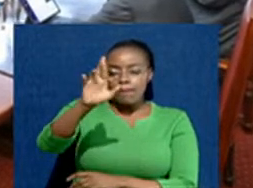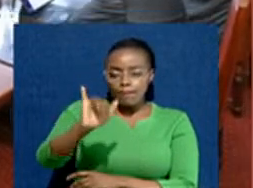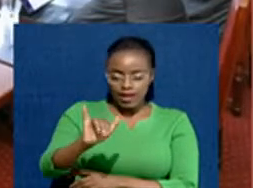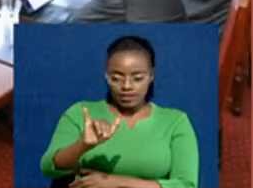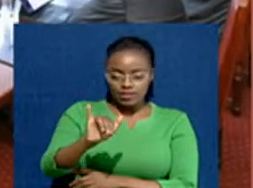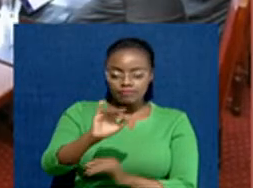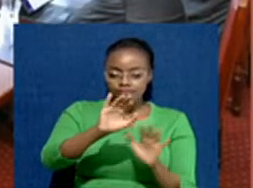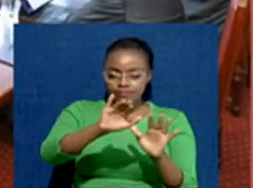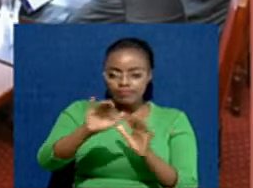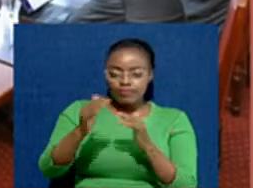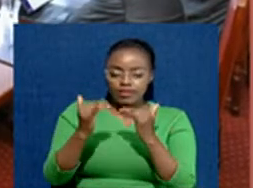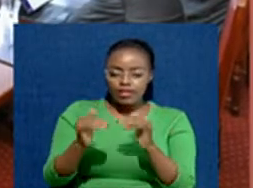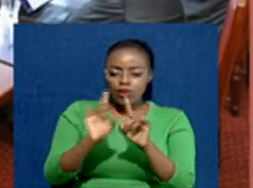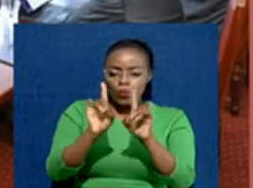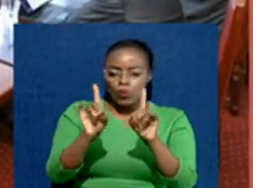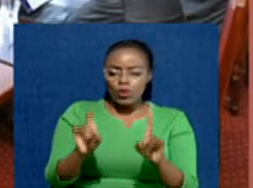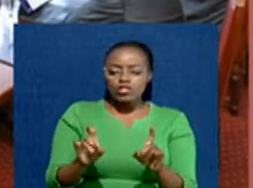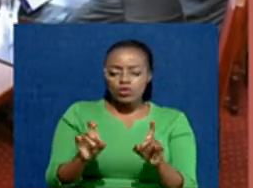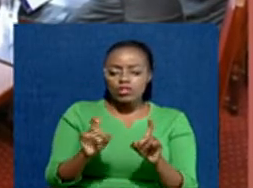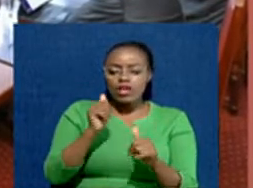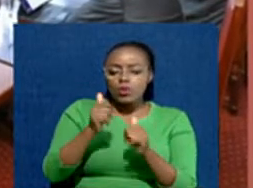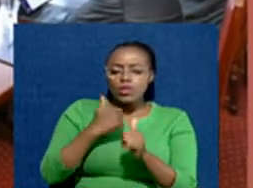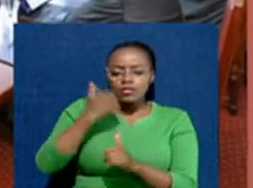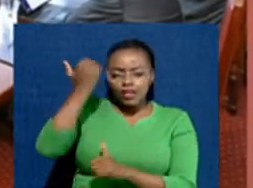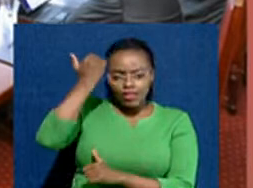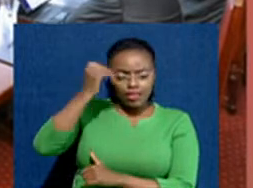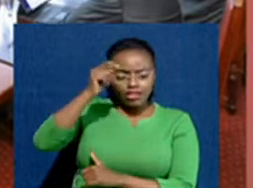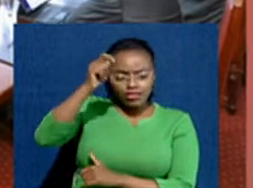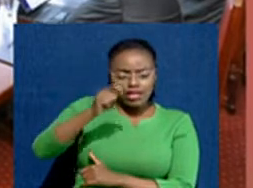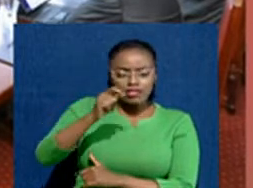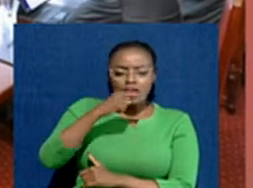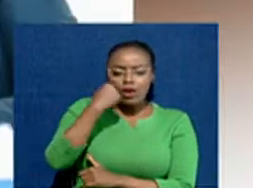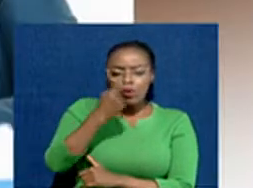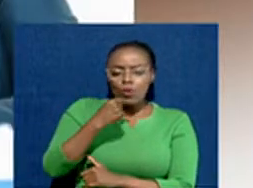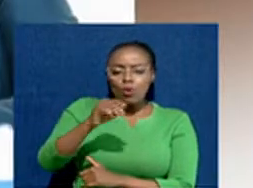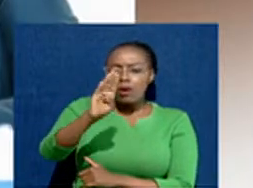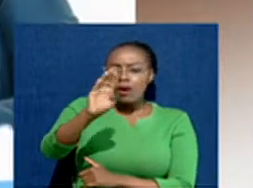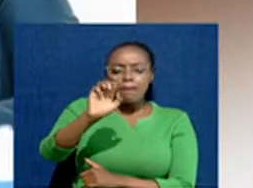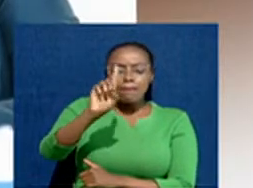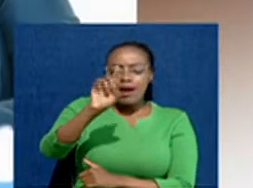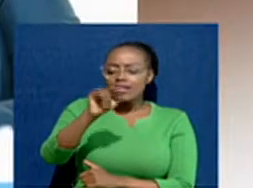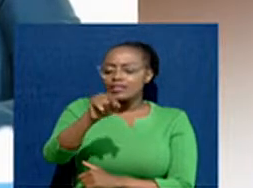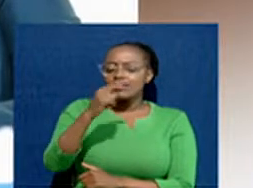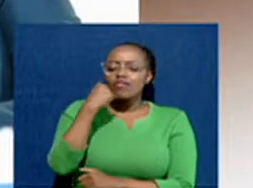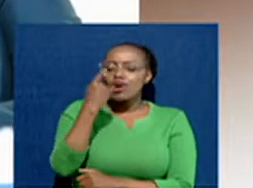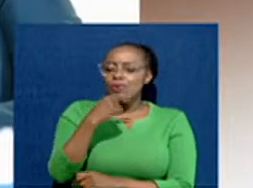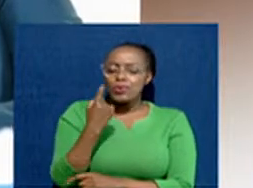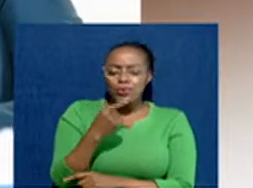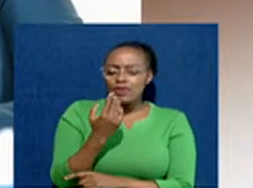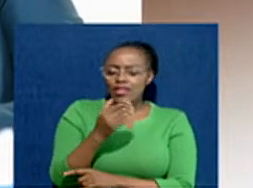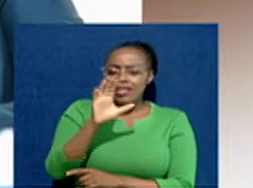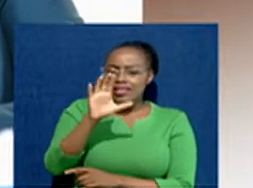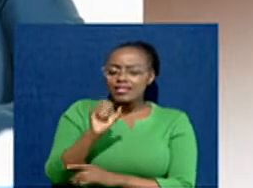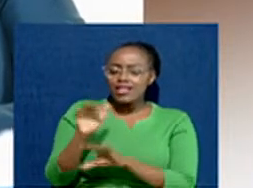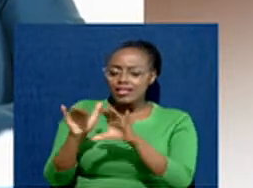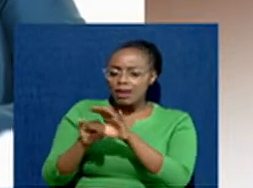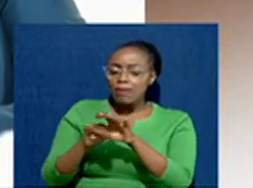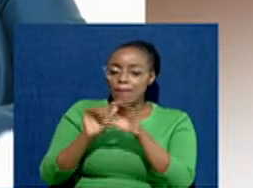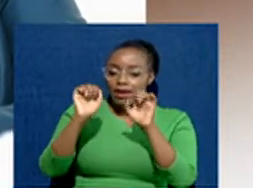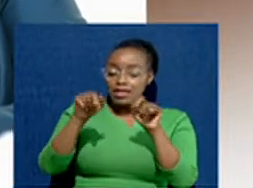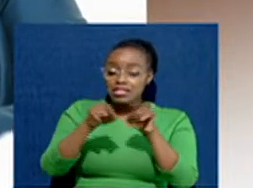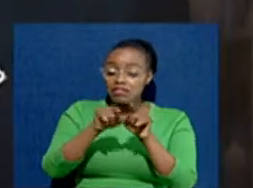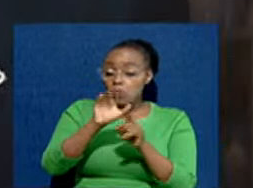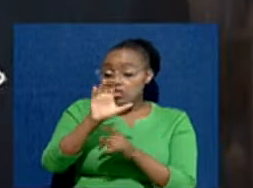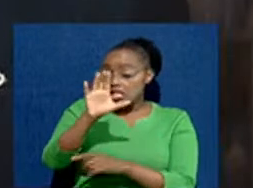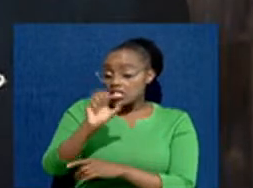of course, now the question before the judge was, who is General Badi before the cabinet? Because yes, he was not a